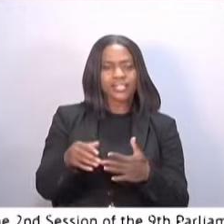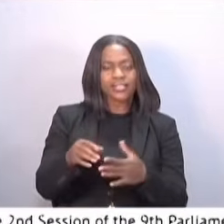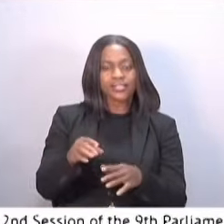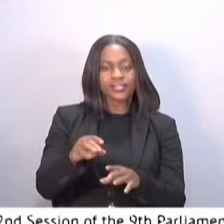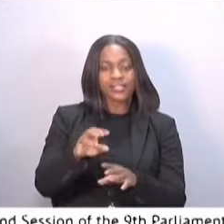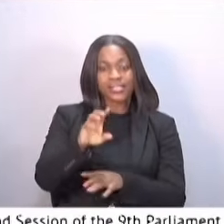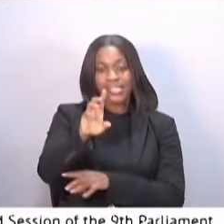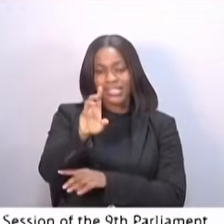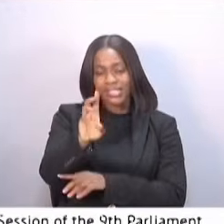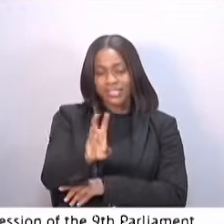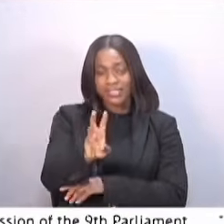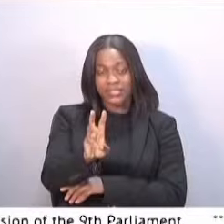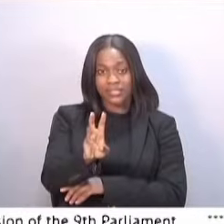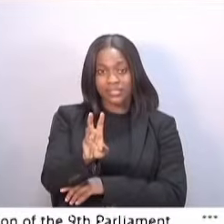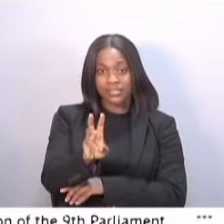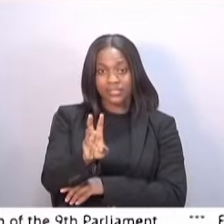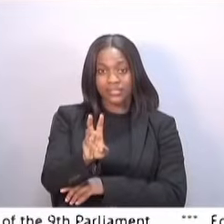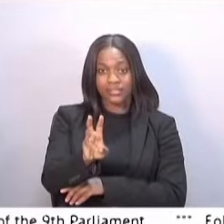six